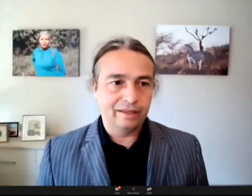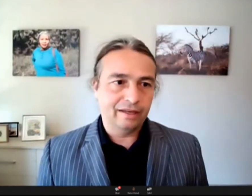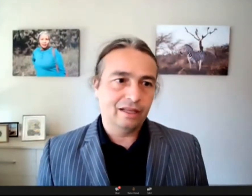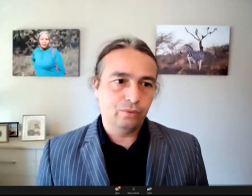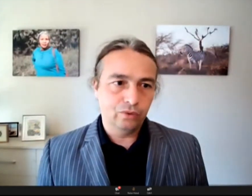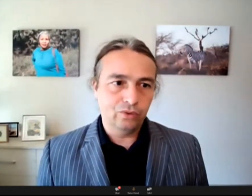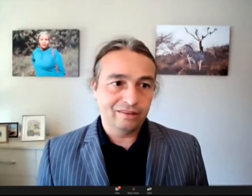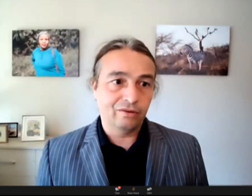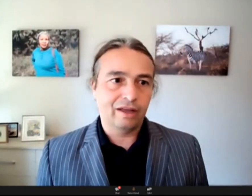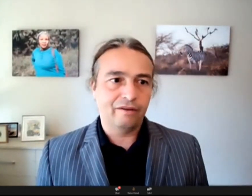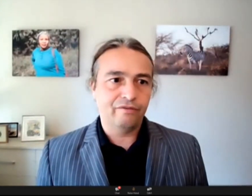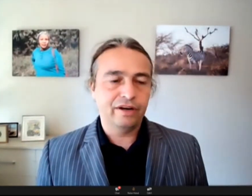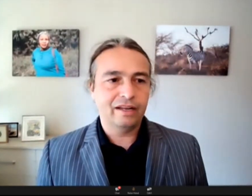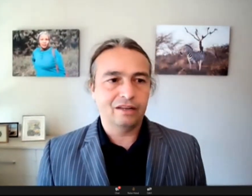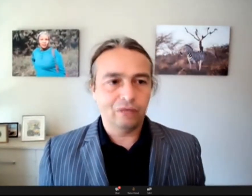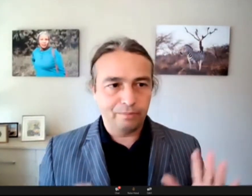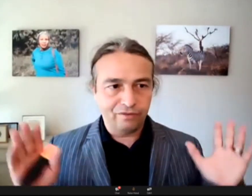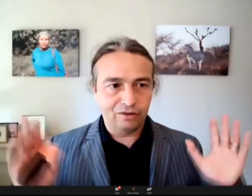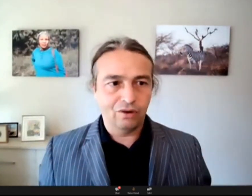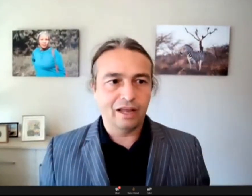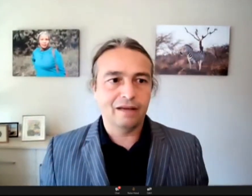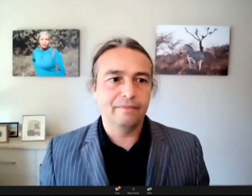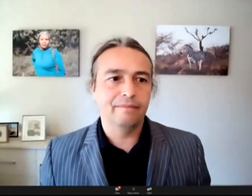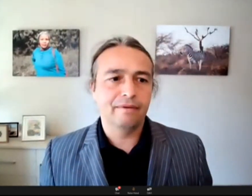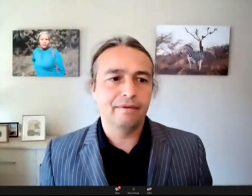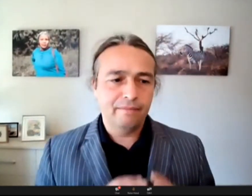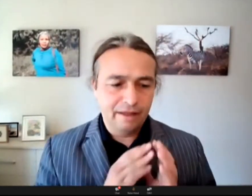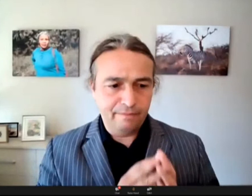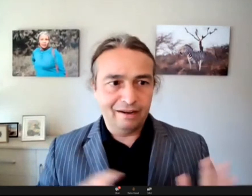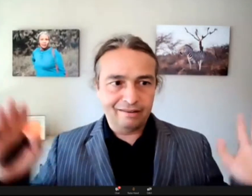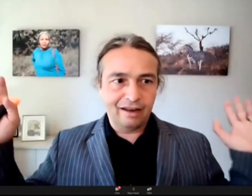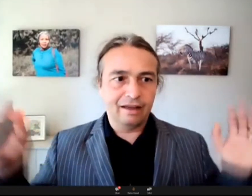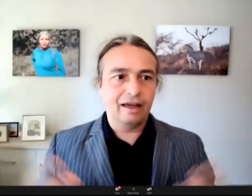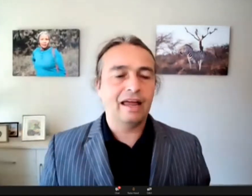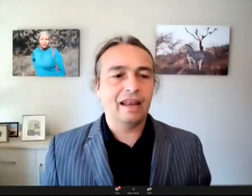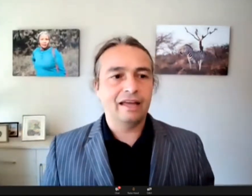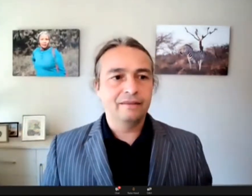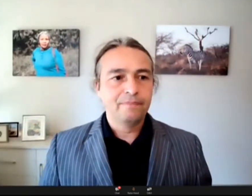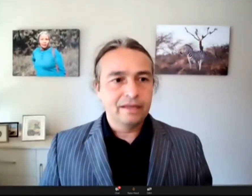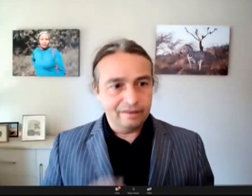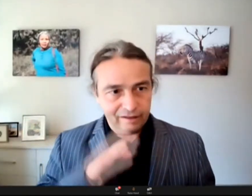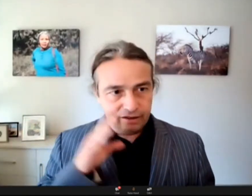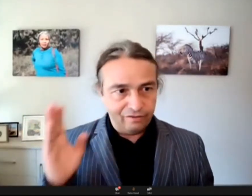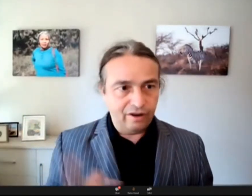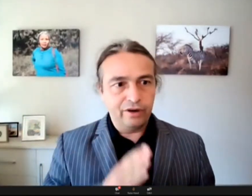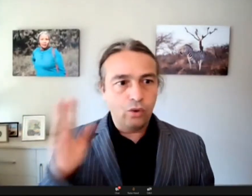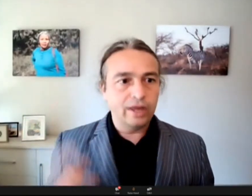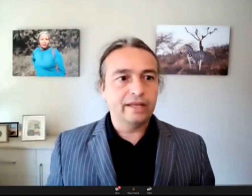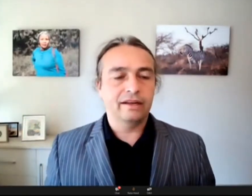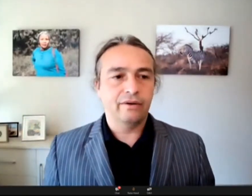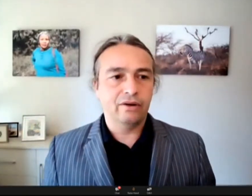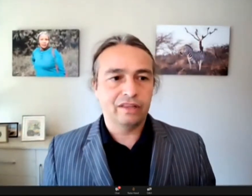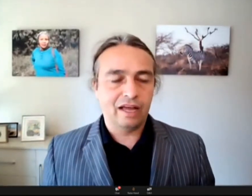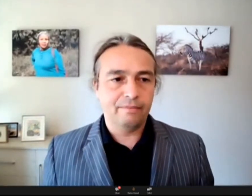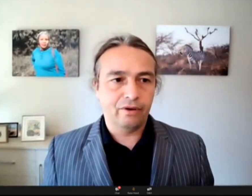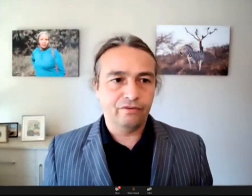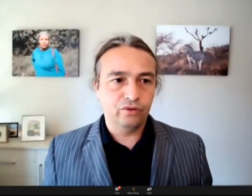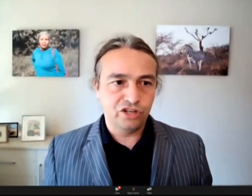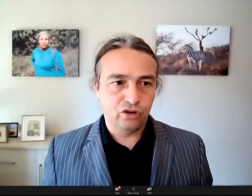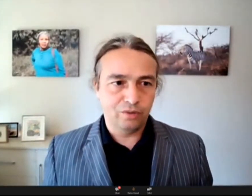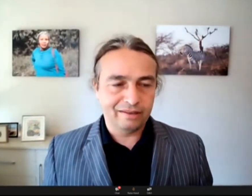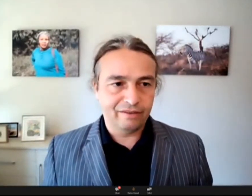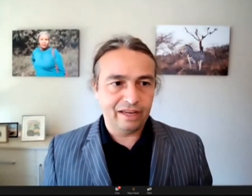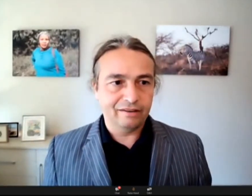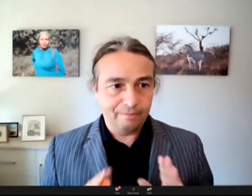one thing that we'll do in South Africa, and that's what Professor Koleka Melisana highlights, is this very quick turnaround time of